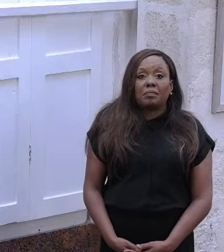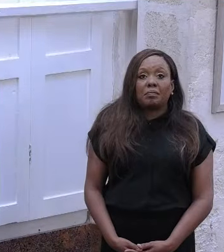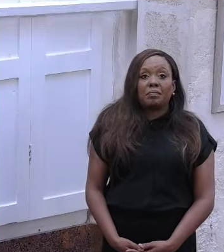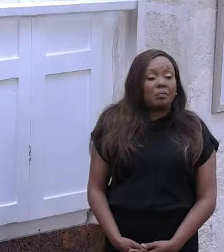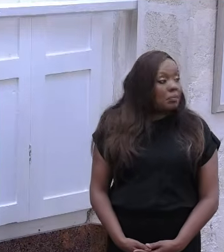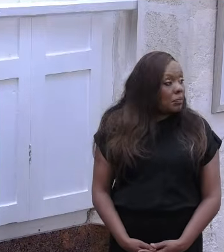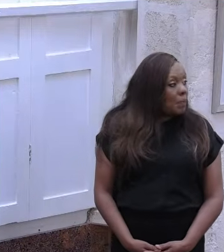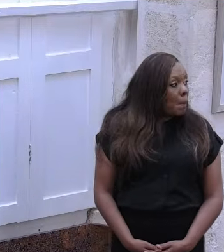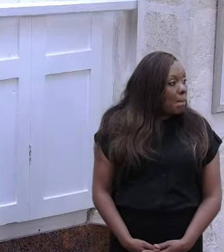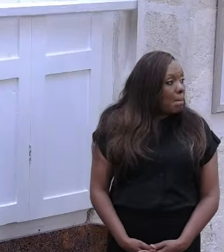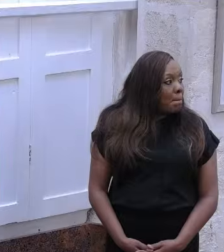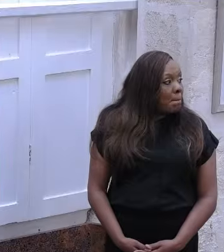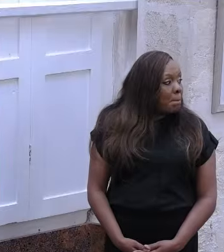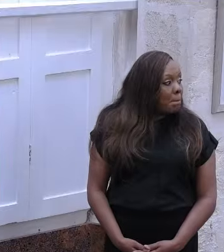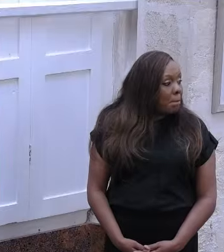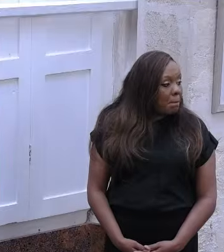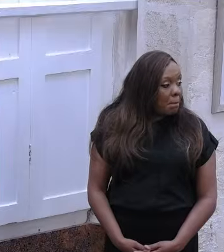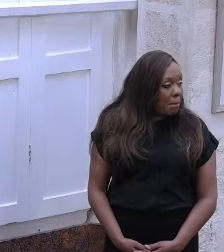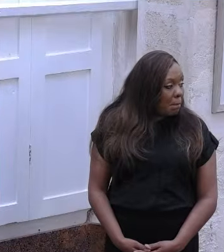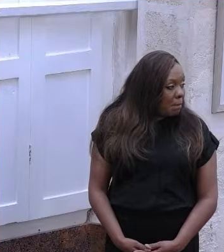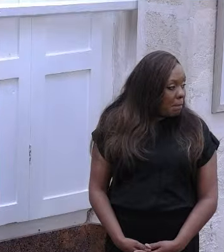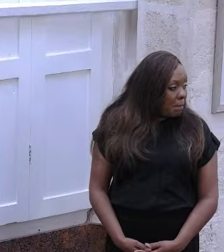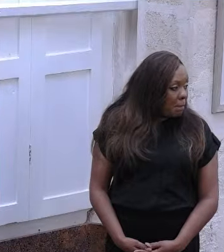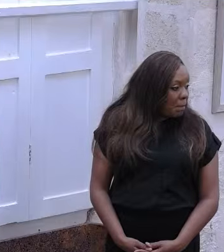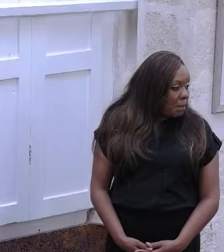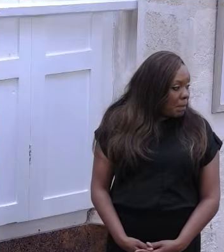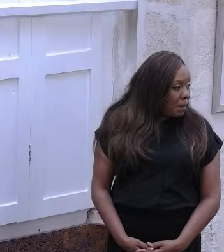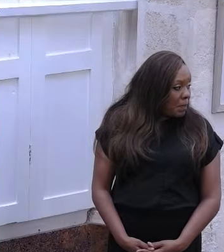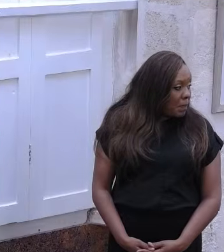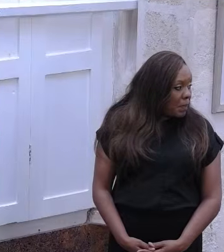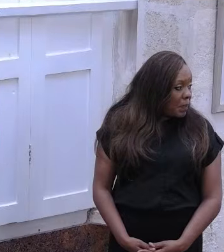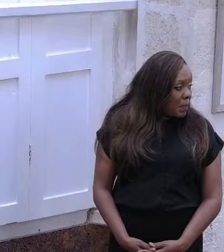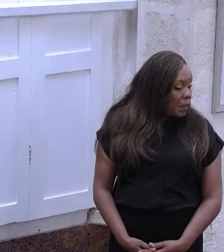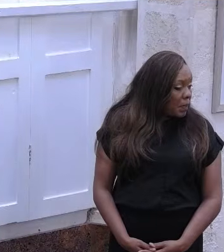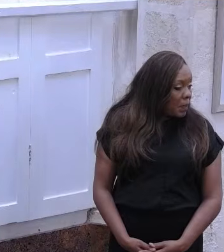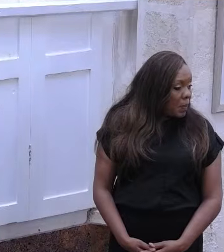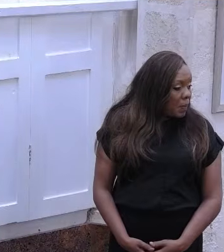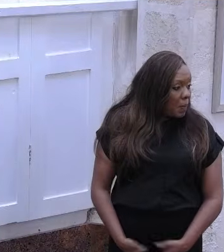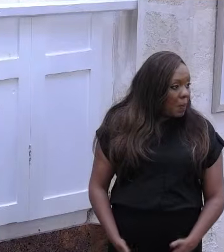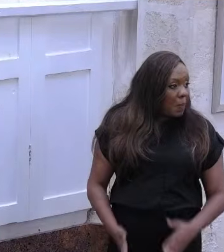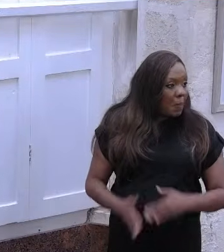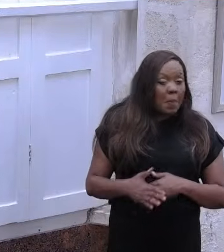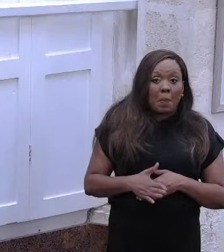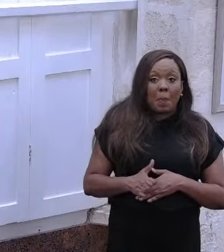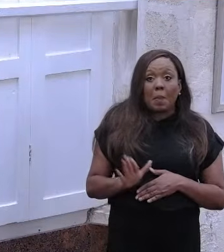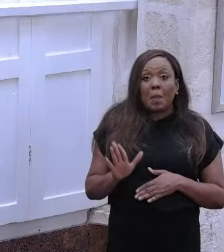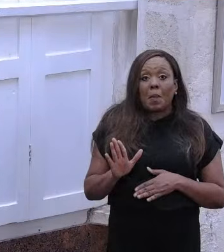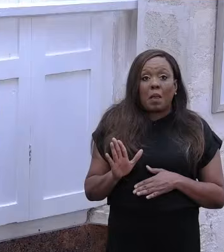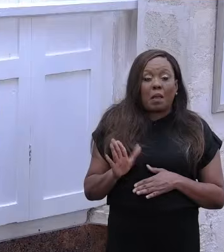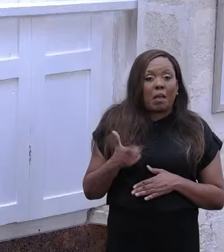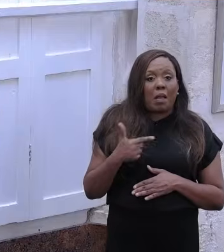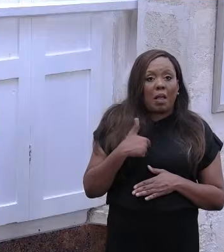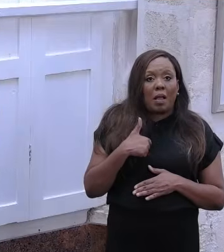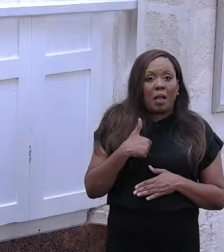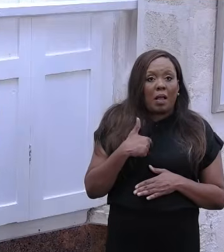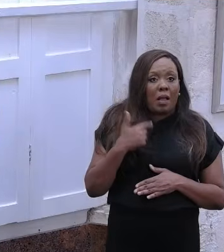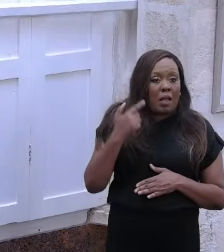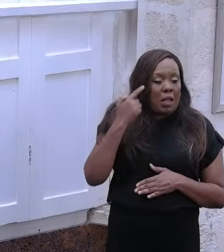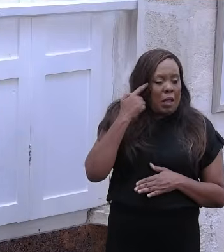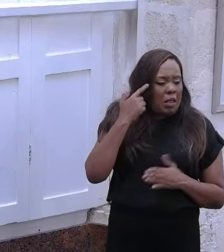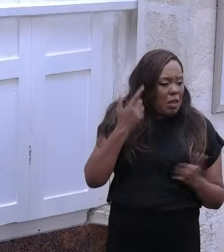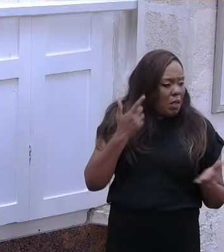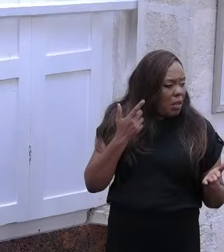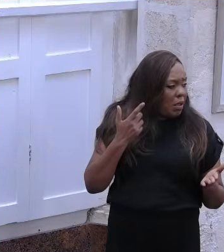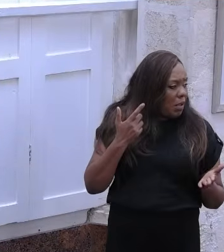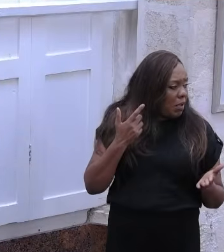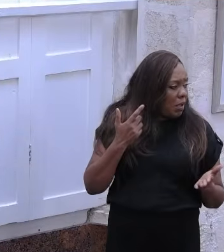Senior Minister Sinclair wanted to come in, but Yeah, I mean, Minister Ware can go, but I find